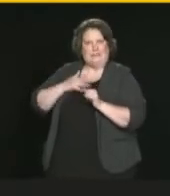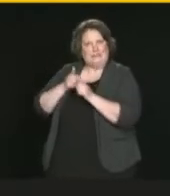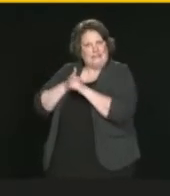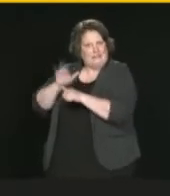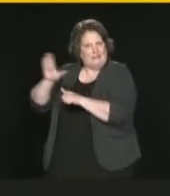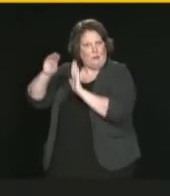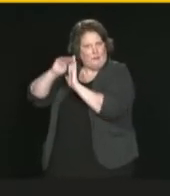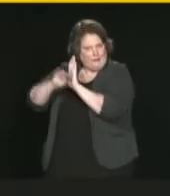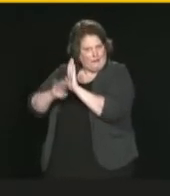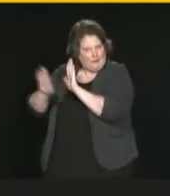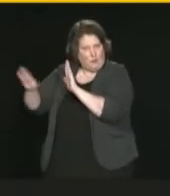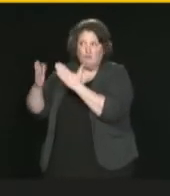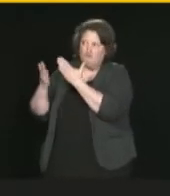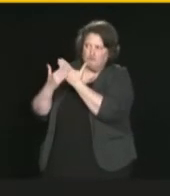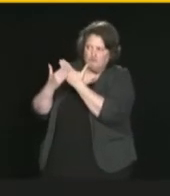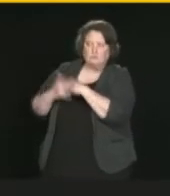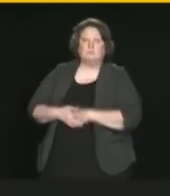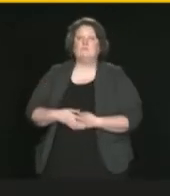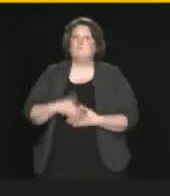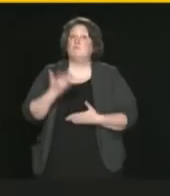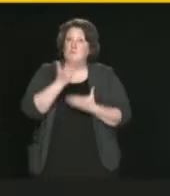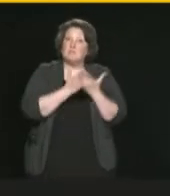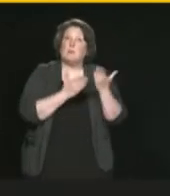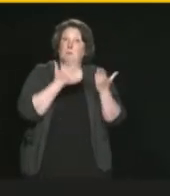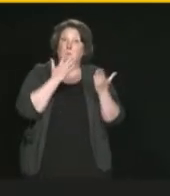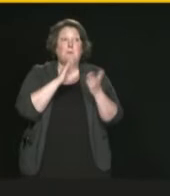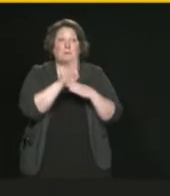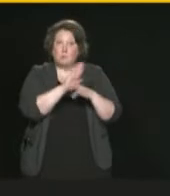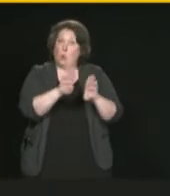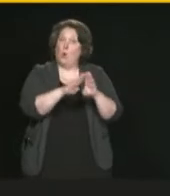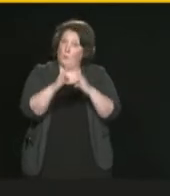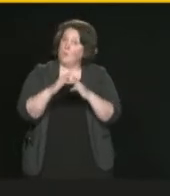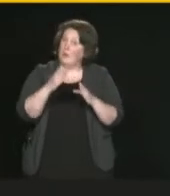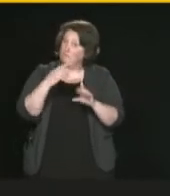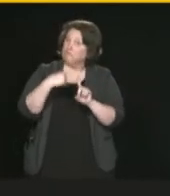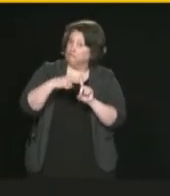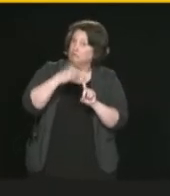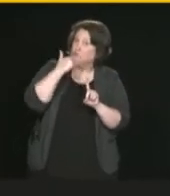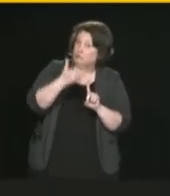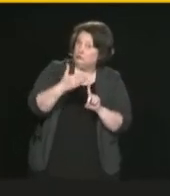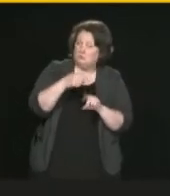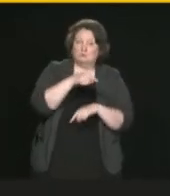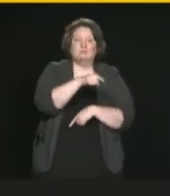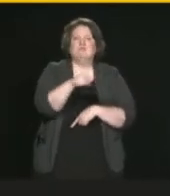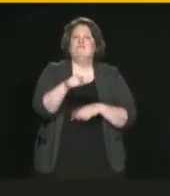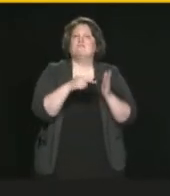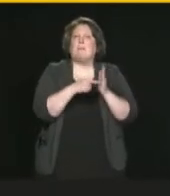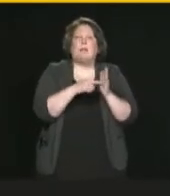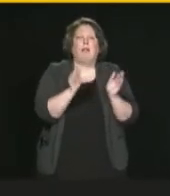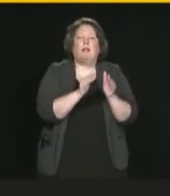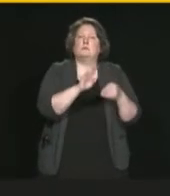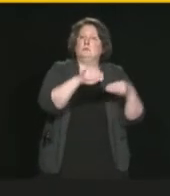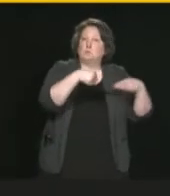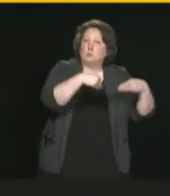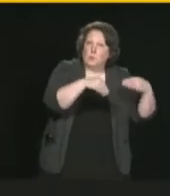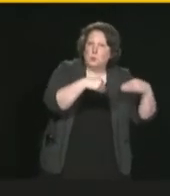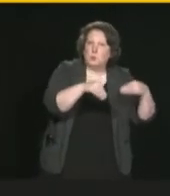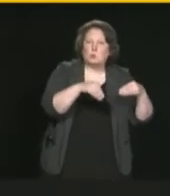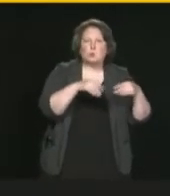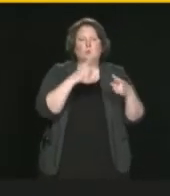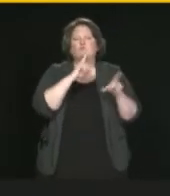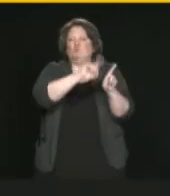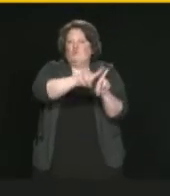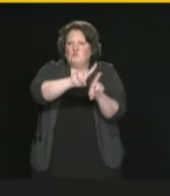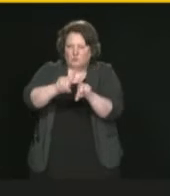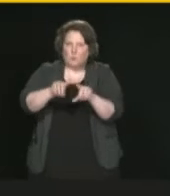news. Neighborhood businesses, small businesses are playing an essential role in our communities,